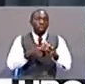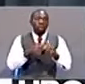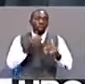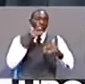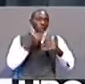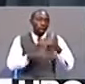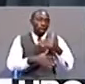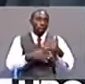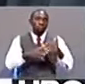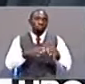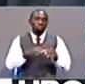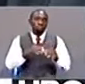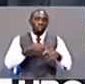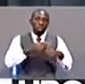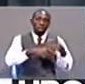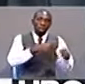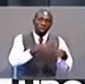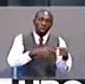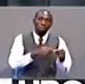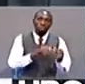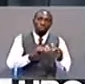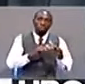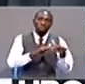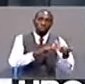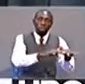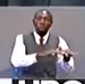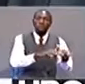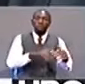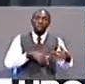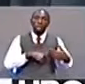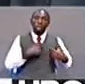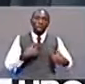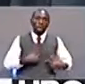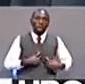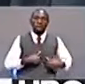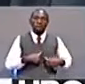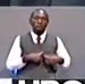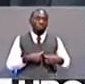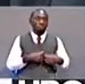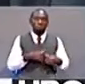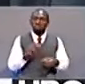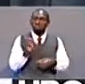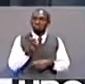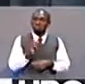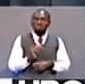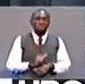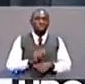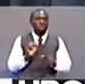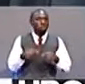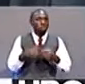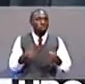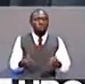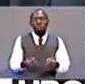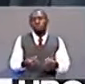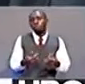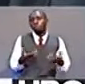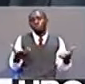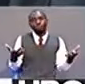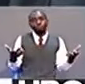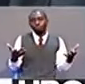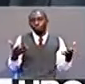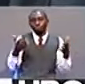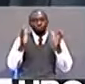to the heart muscles. And precisely, that is what took the life of our dear